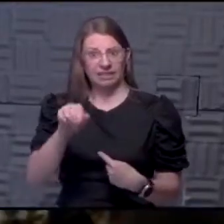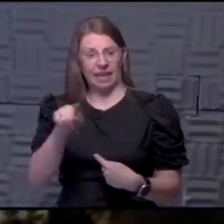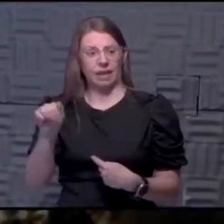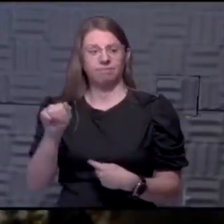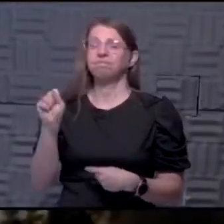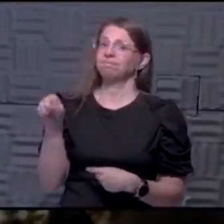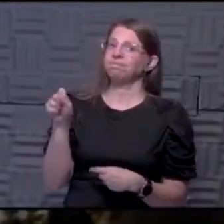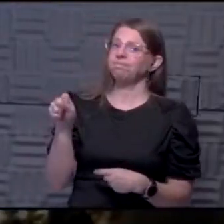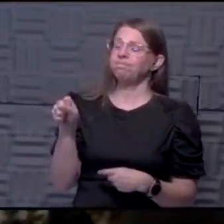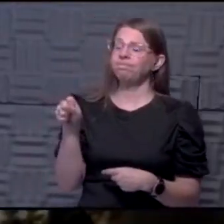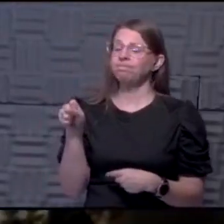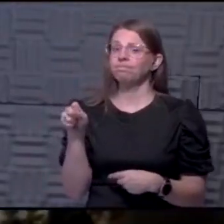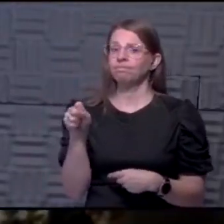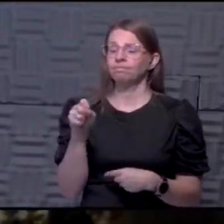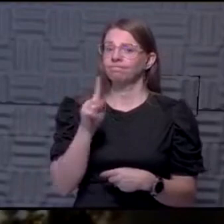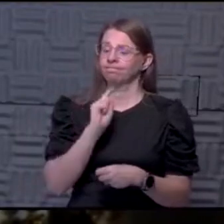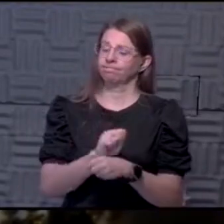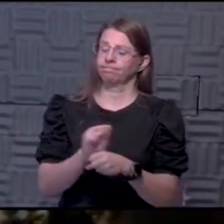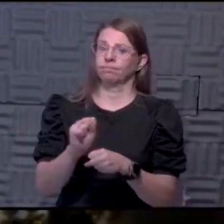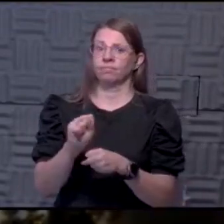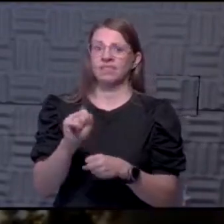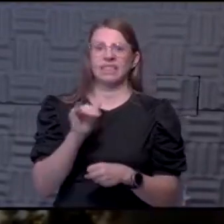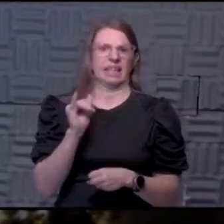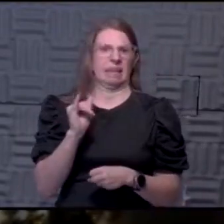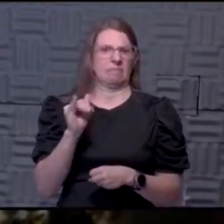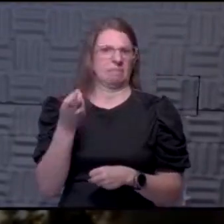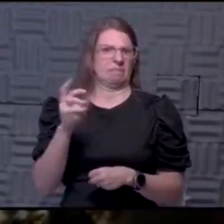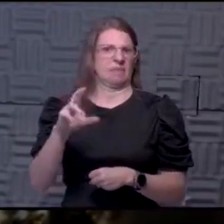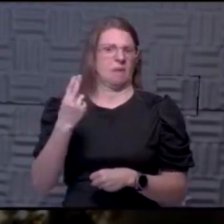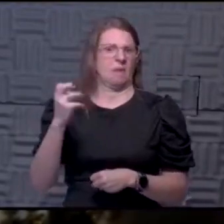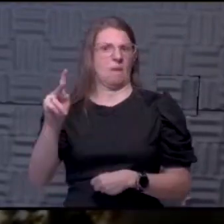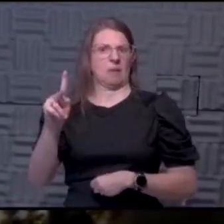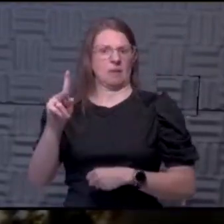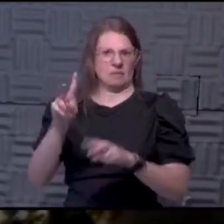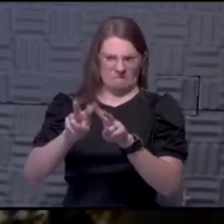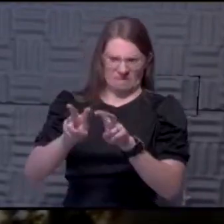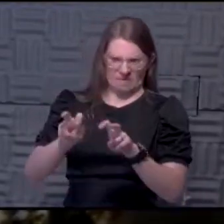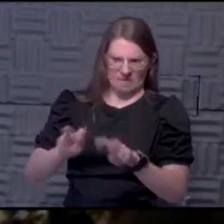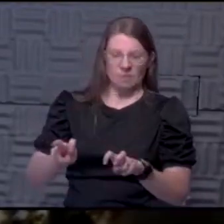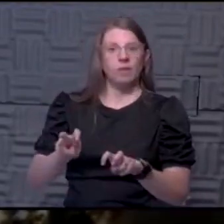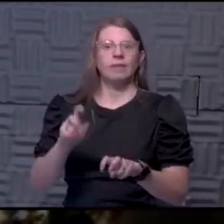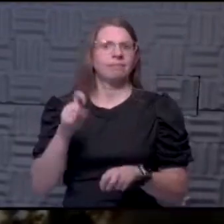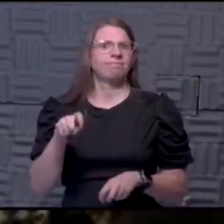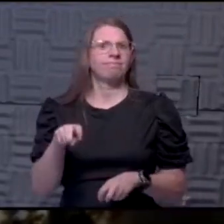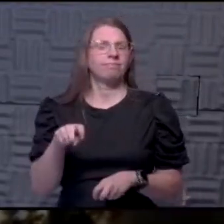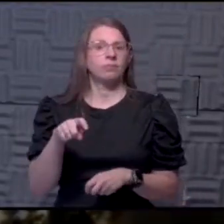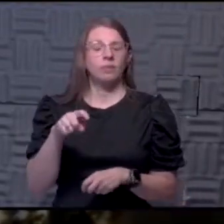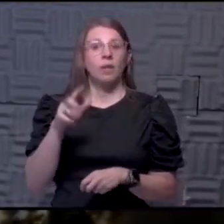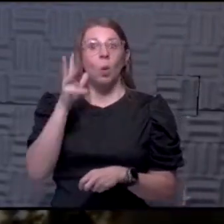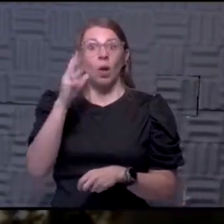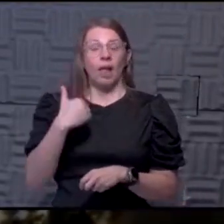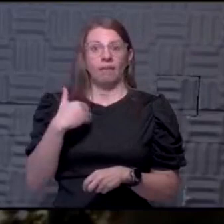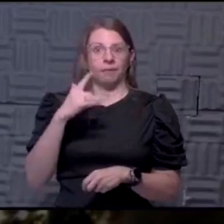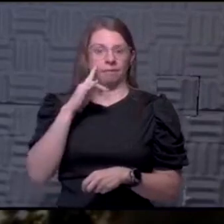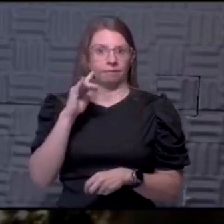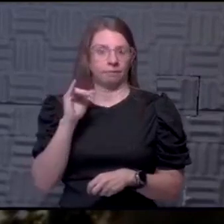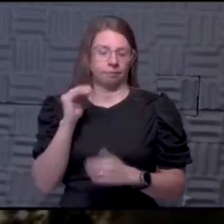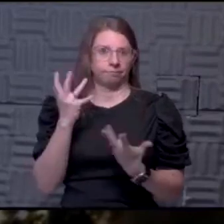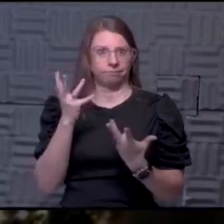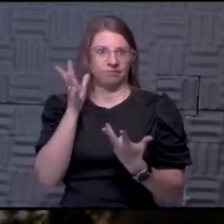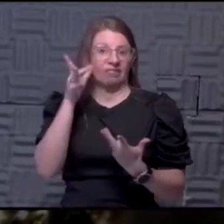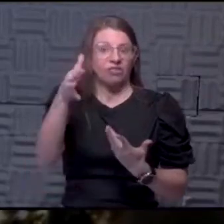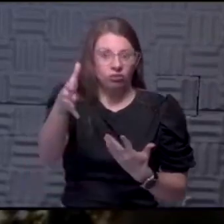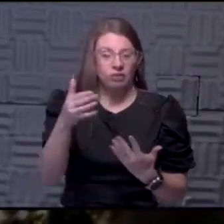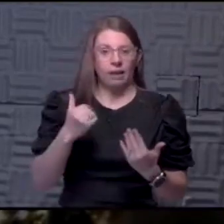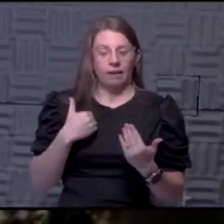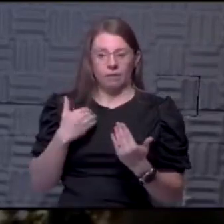Yeah, I am. I mean, much like Dr. Hawkinson said, we need to get to the bottom of it, because if we're going to eventually have it as one of our armamentarium,